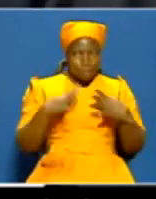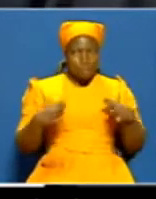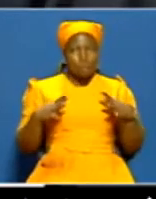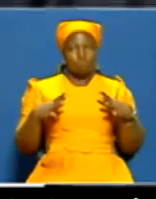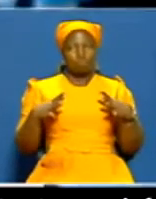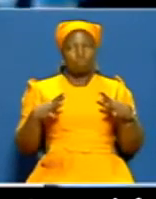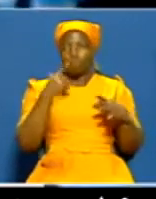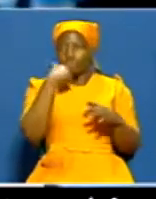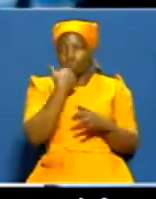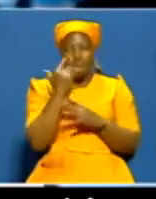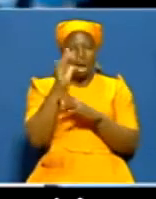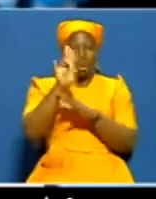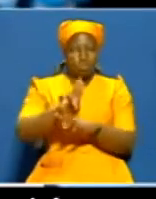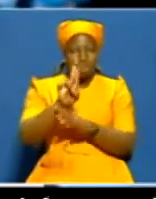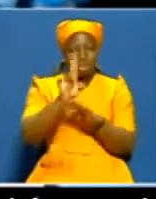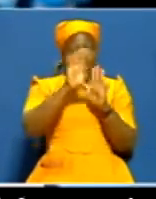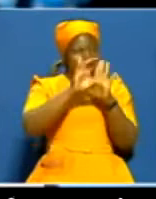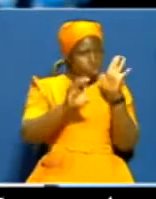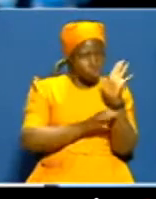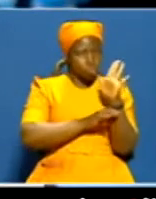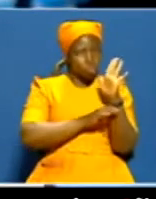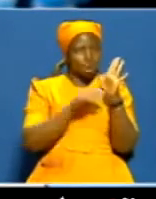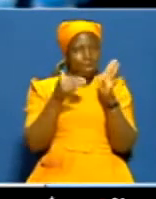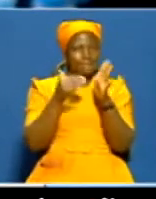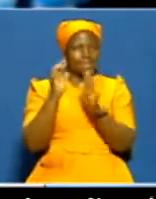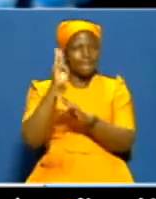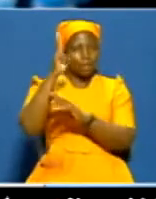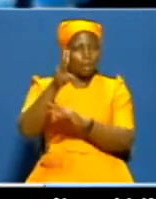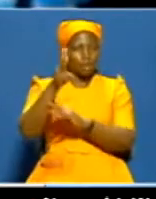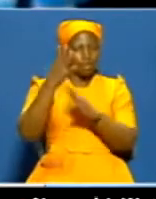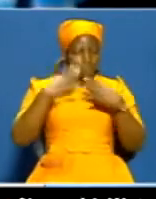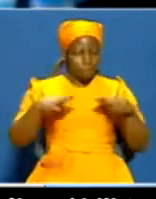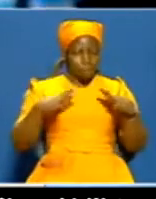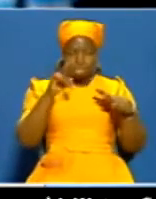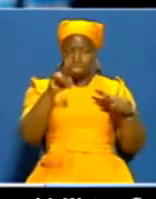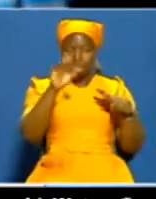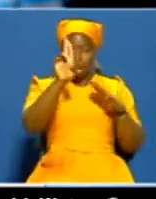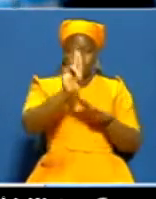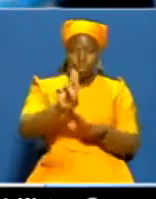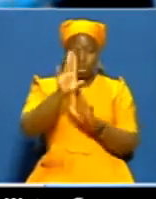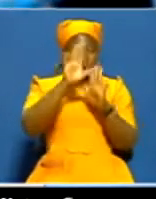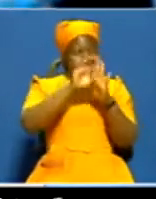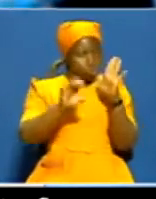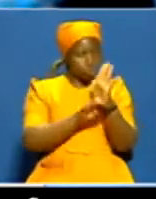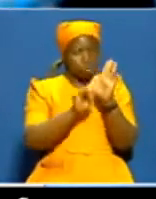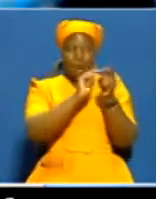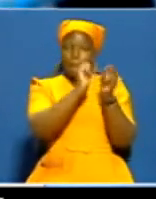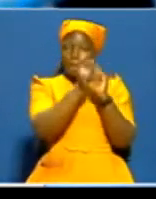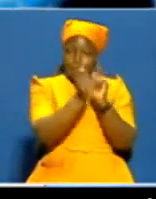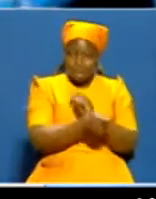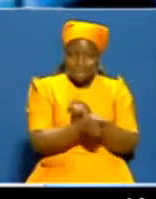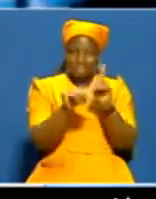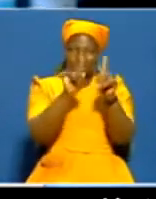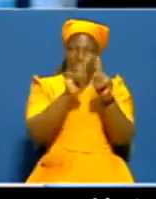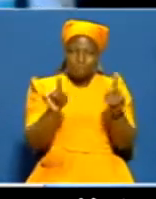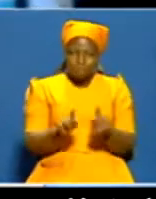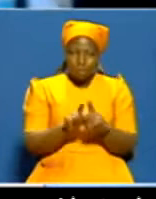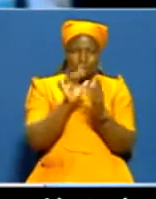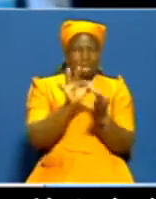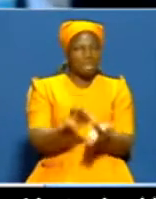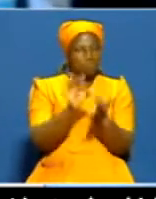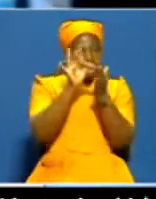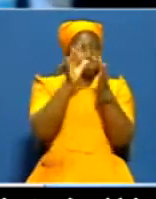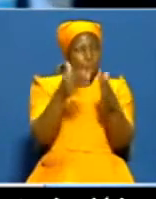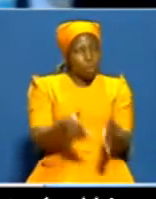of the people. Are using the constitution or constitutional amendments as a special